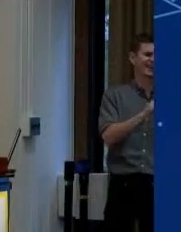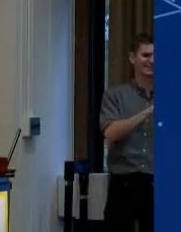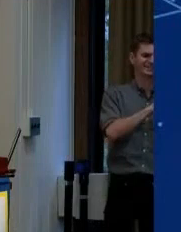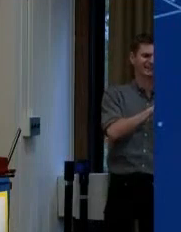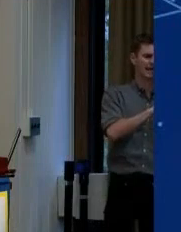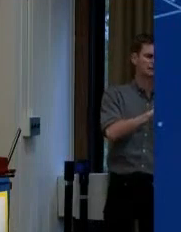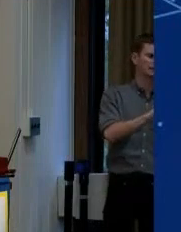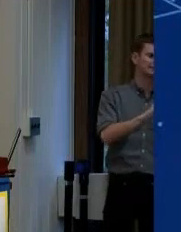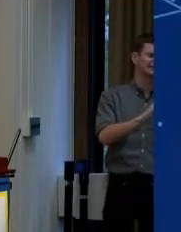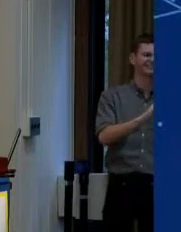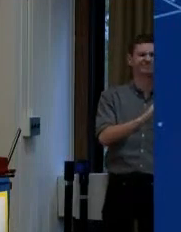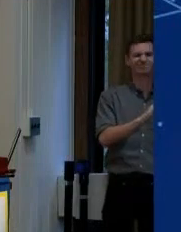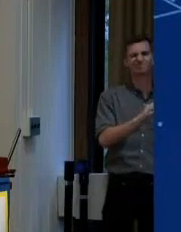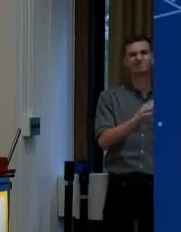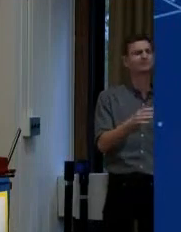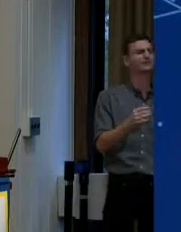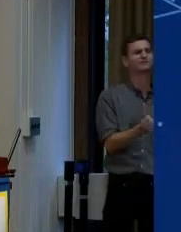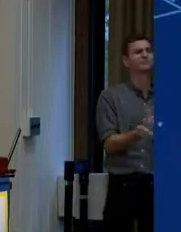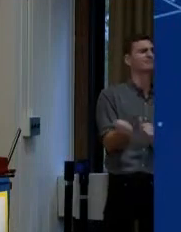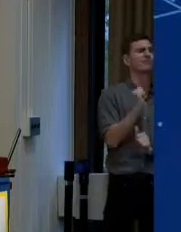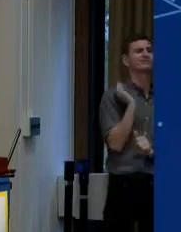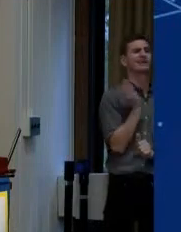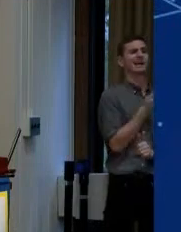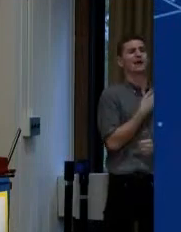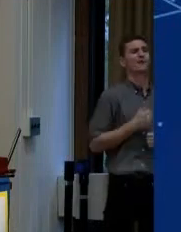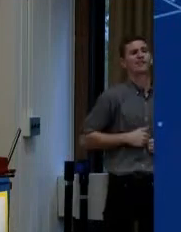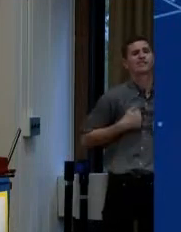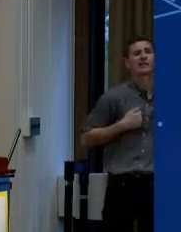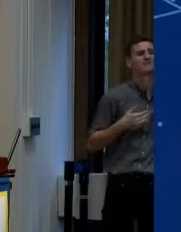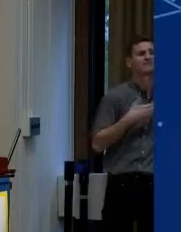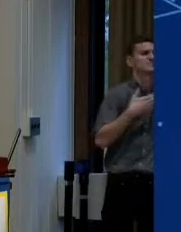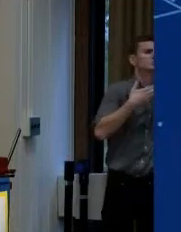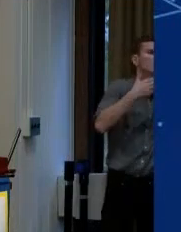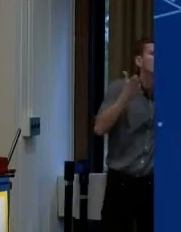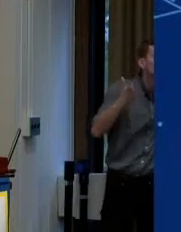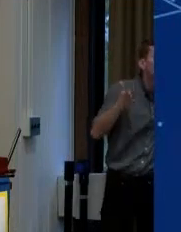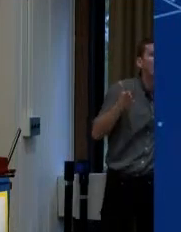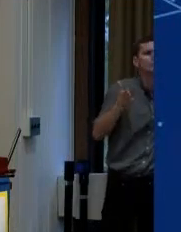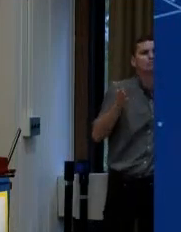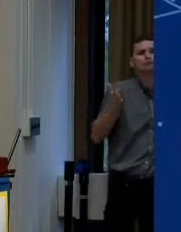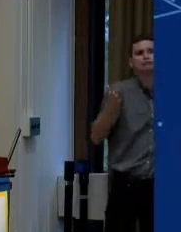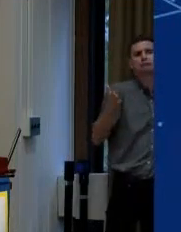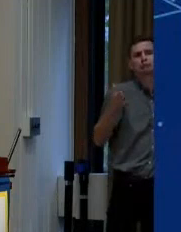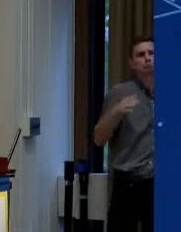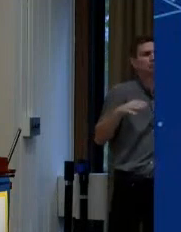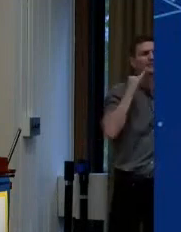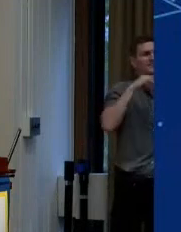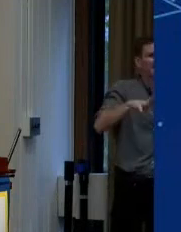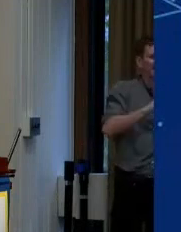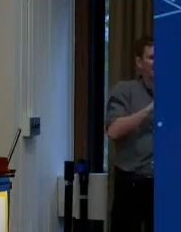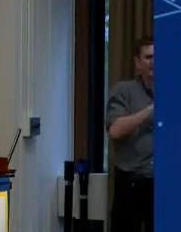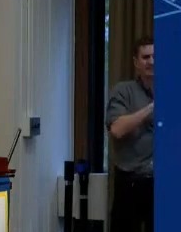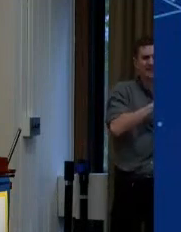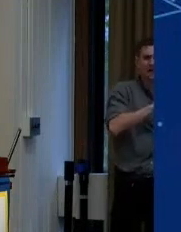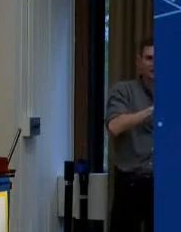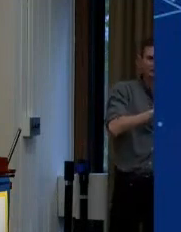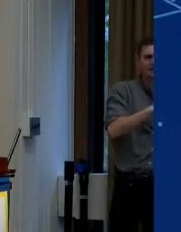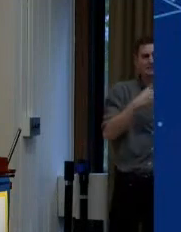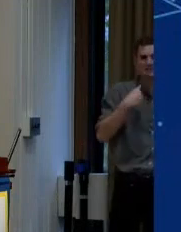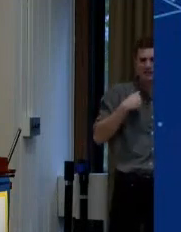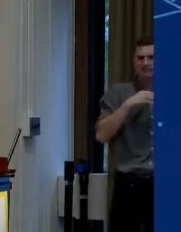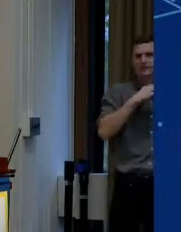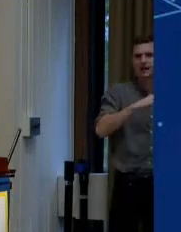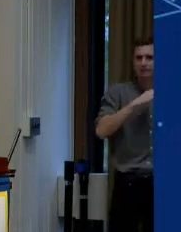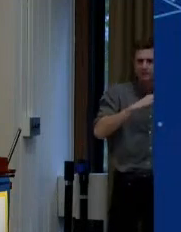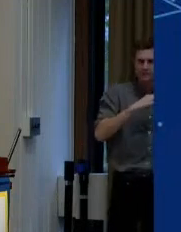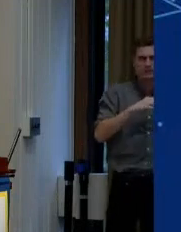most of our lives in general, adding context and having these conversations is